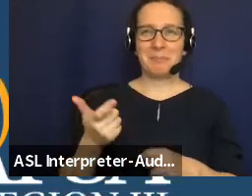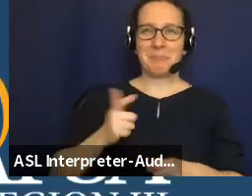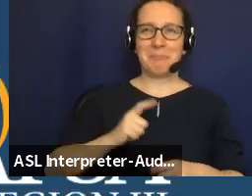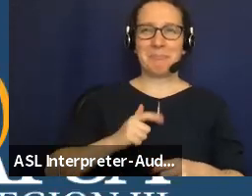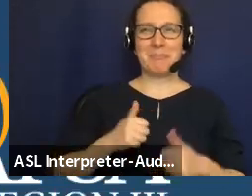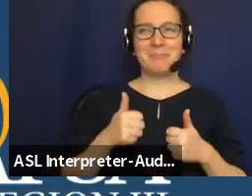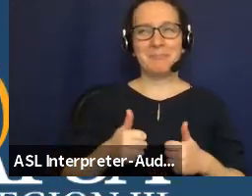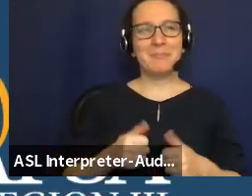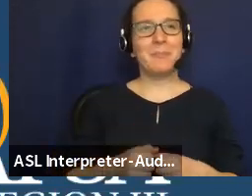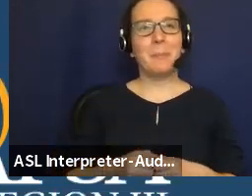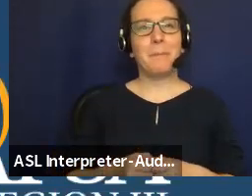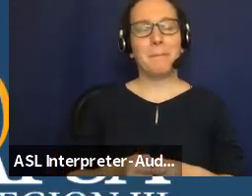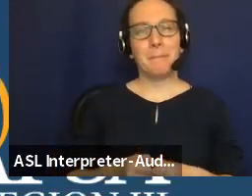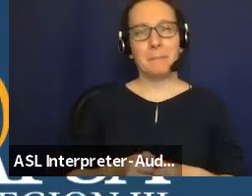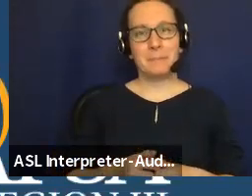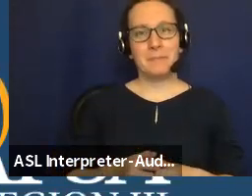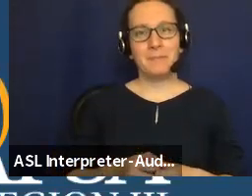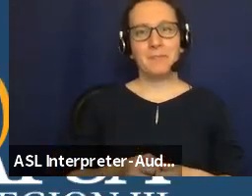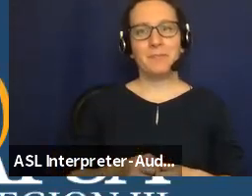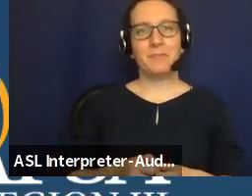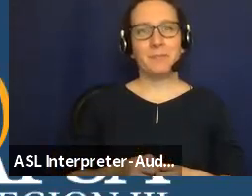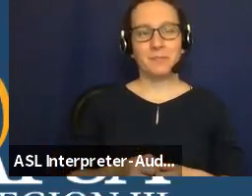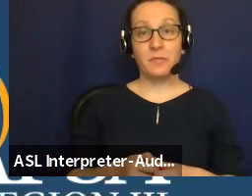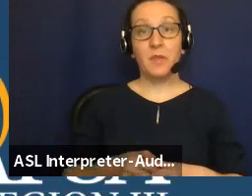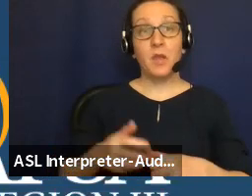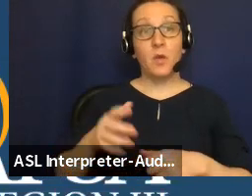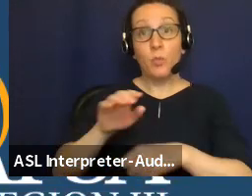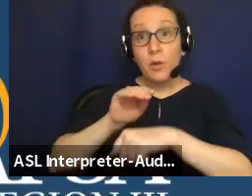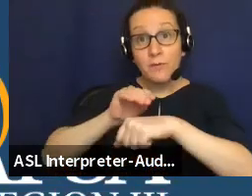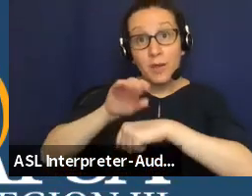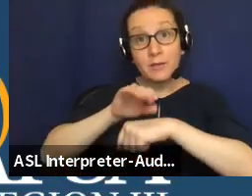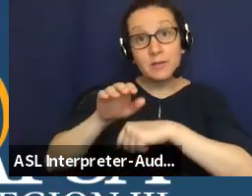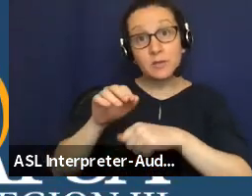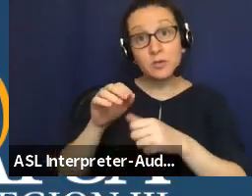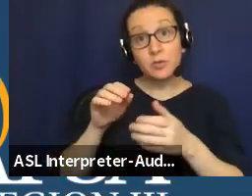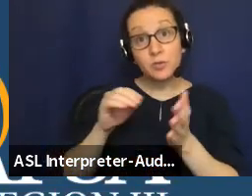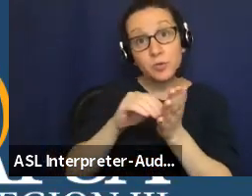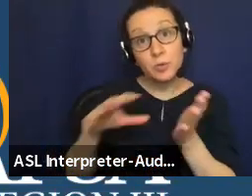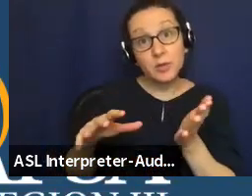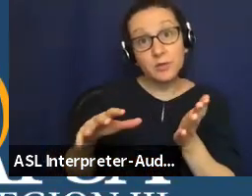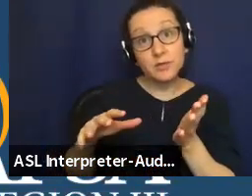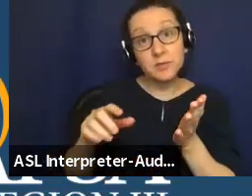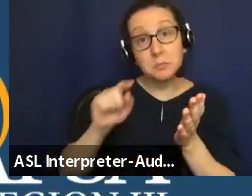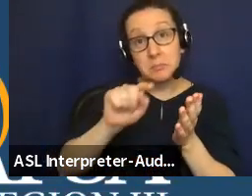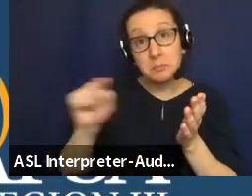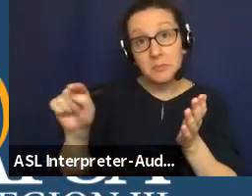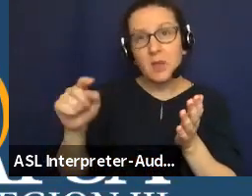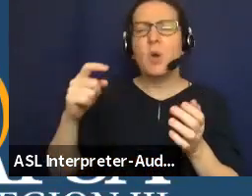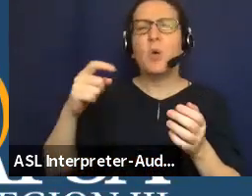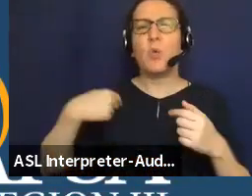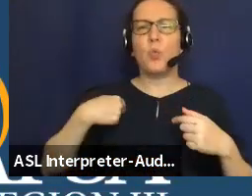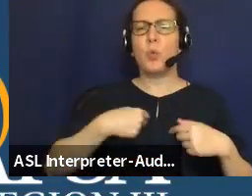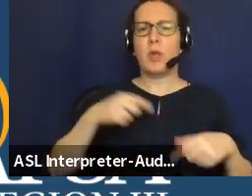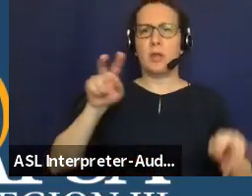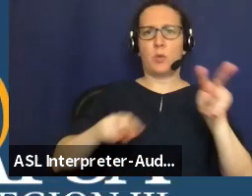So when advising students, one of the things that we notice is that on campus, they might be used to